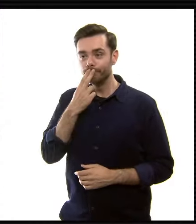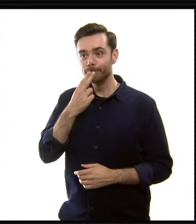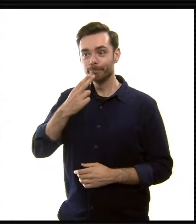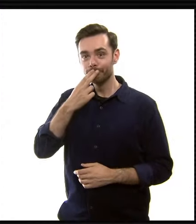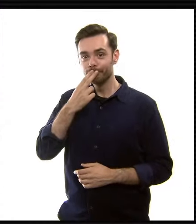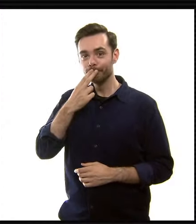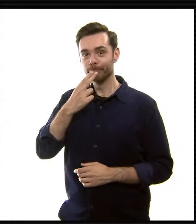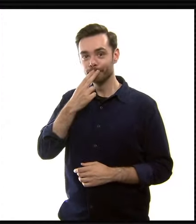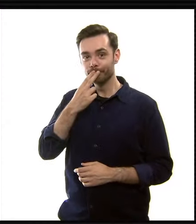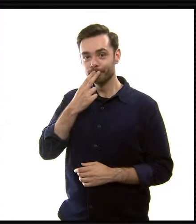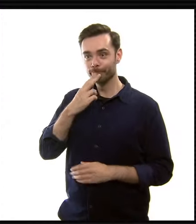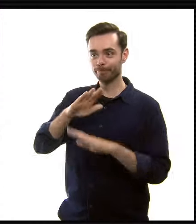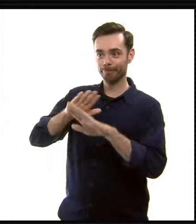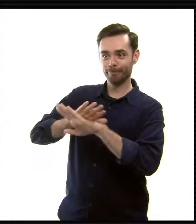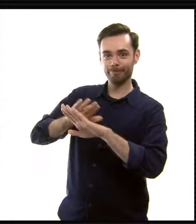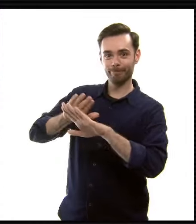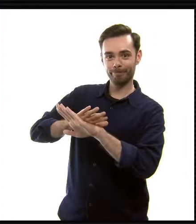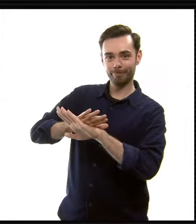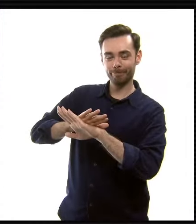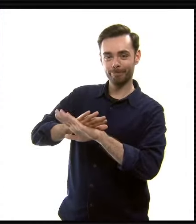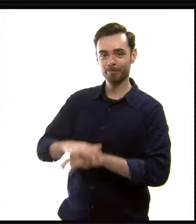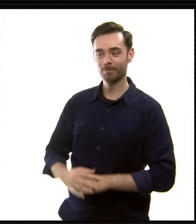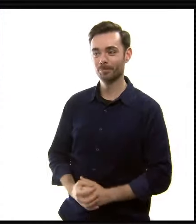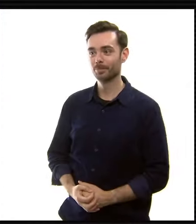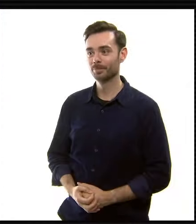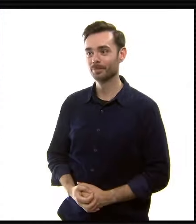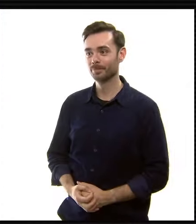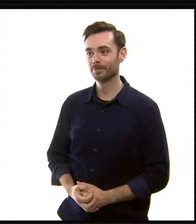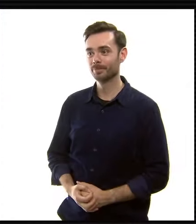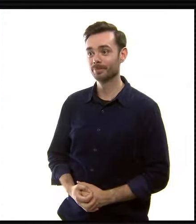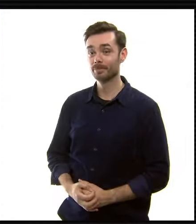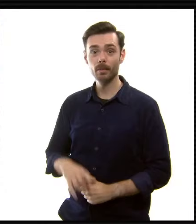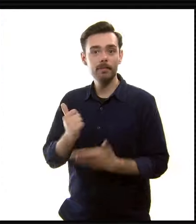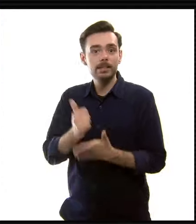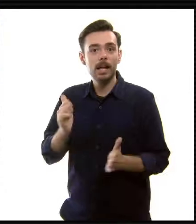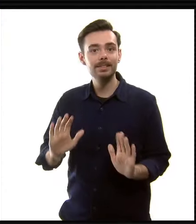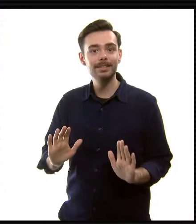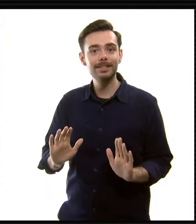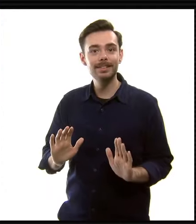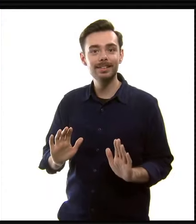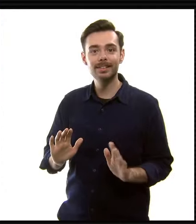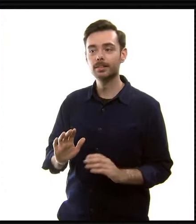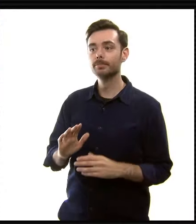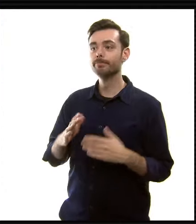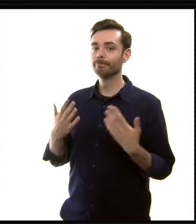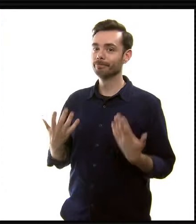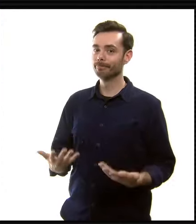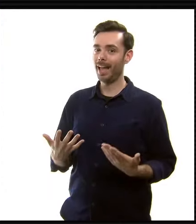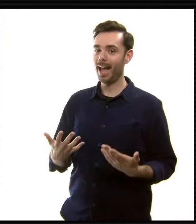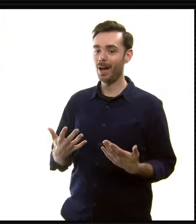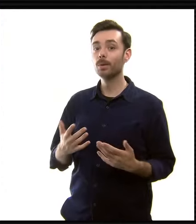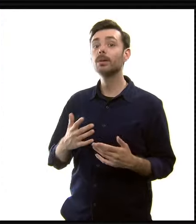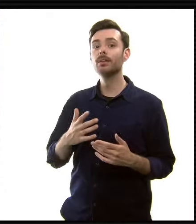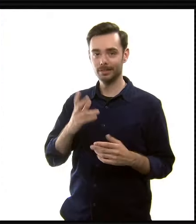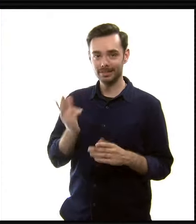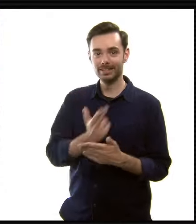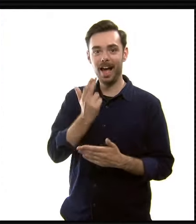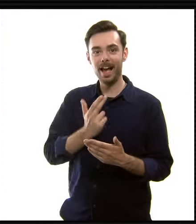And it's just fantastic. And now, all that's left is to do it all over again.